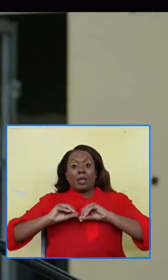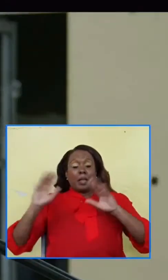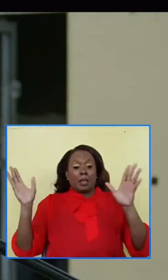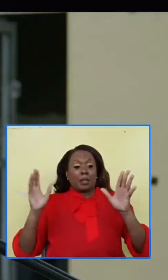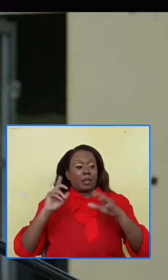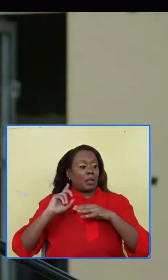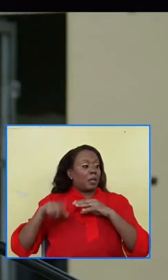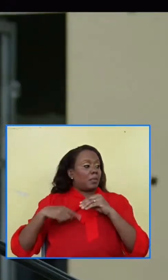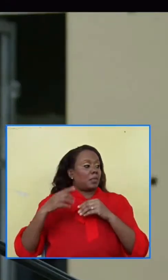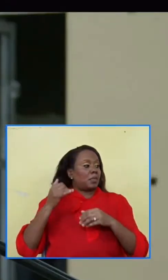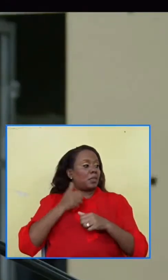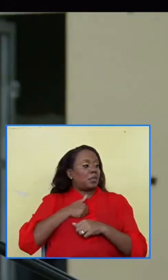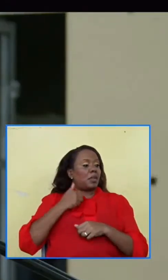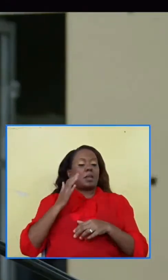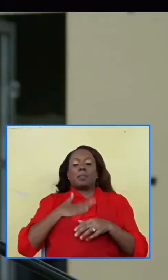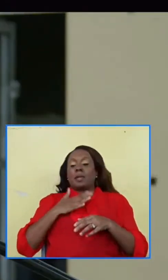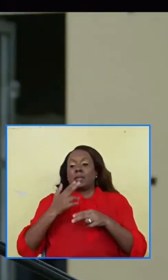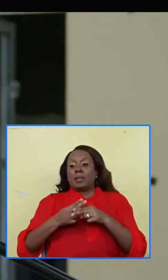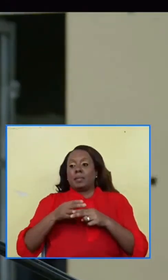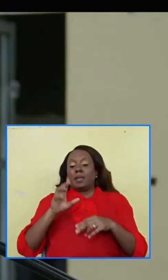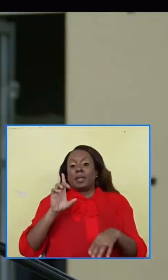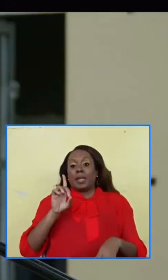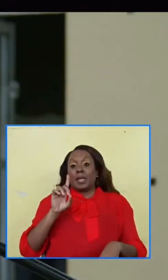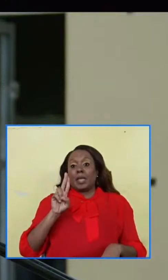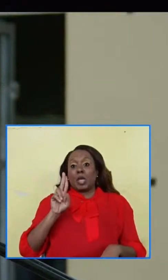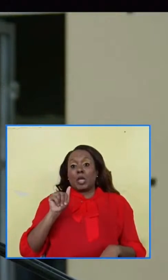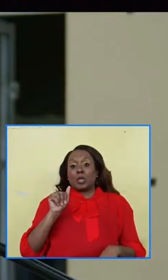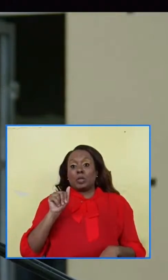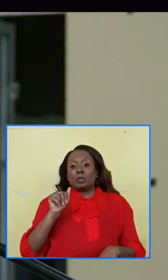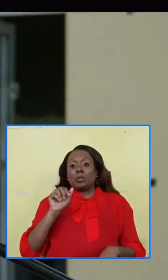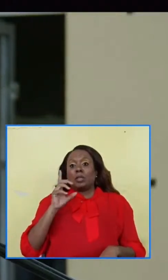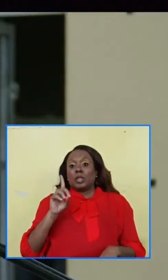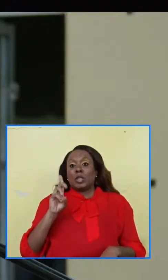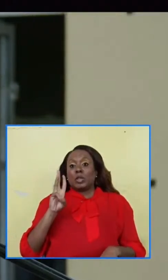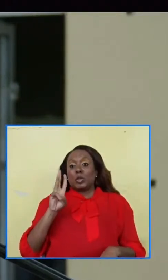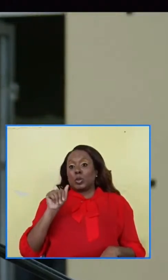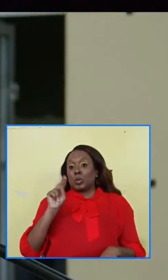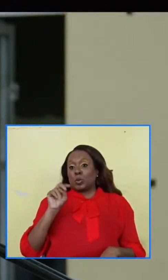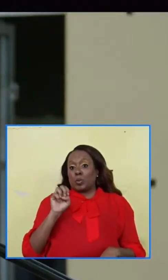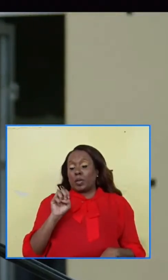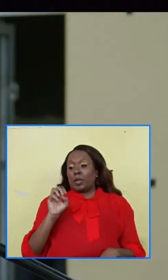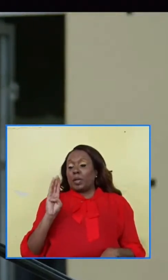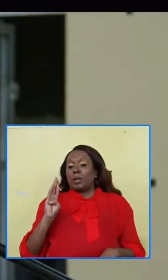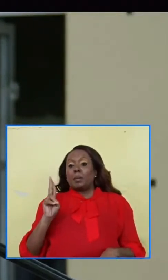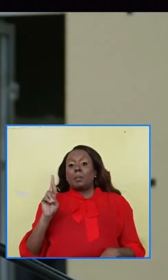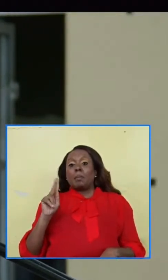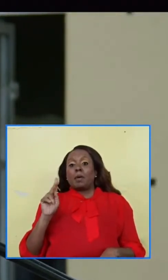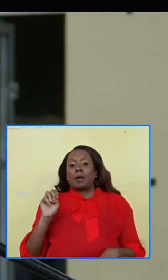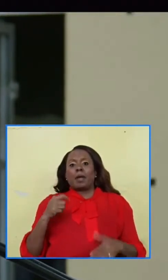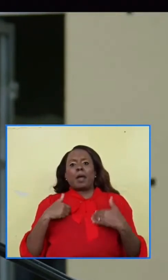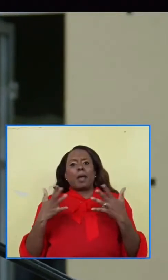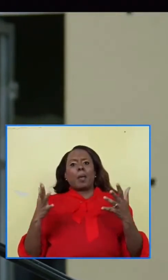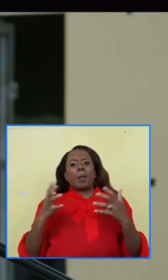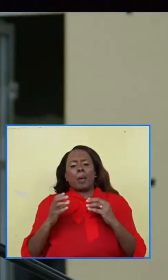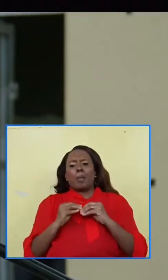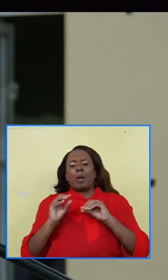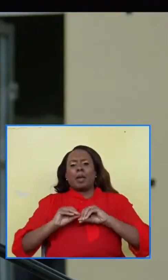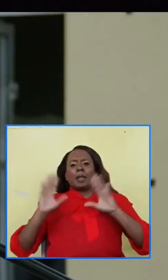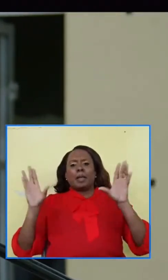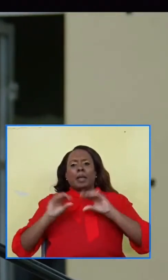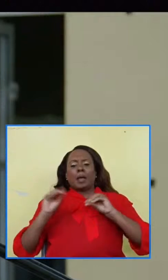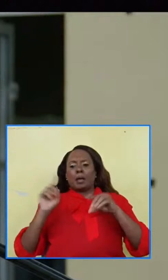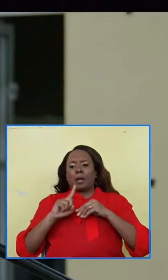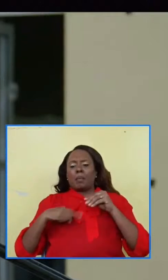comments that were made. Sorry, my name is Dwayne Burke again. I just wanted some clarity on the comments that were made at Commerce School. Mr.